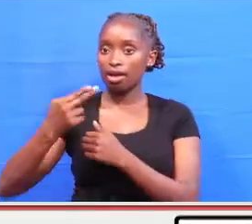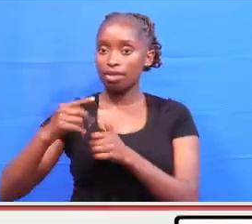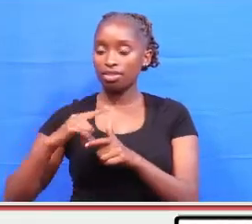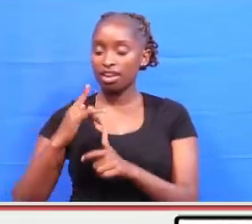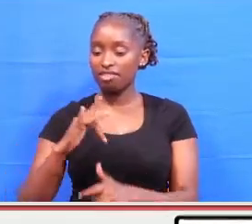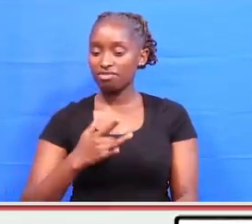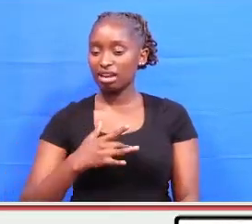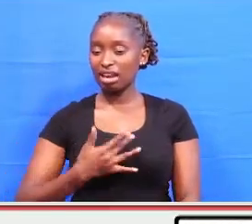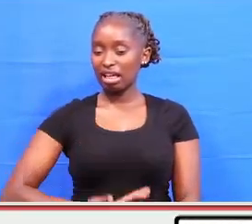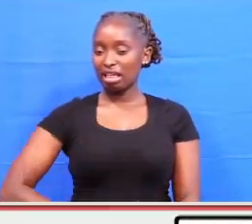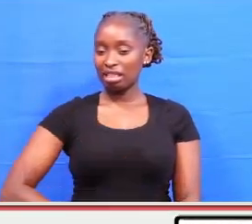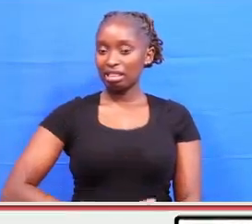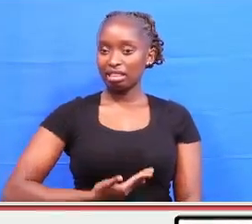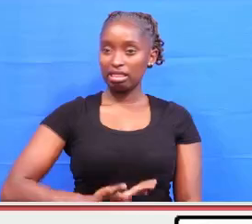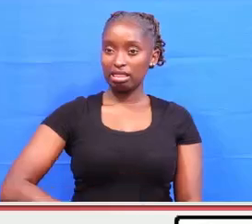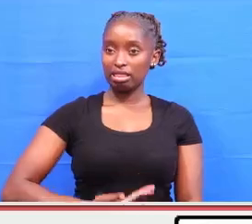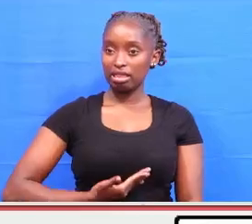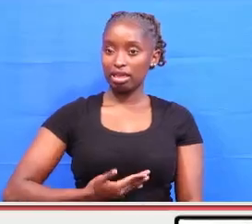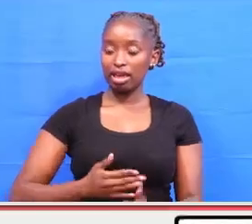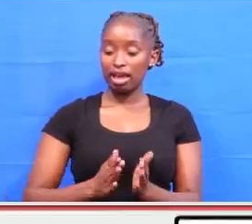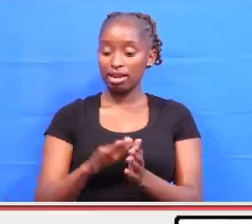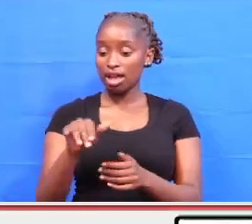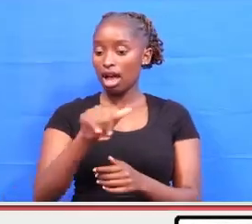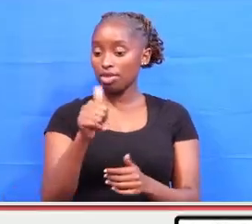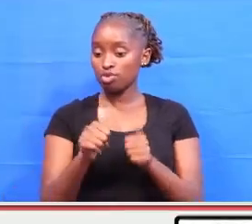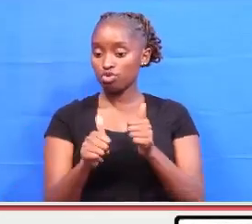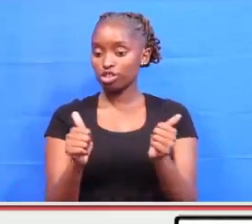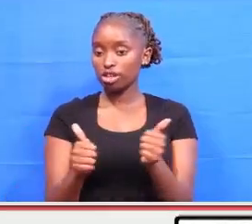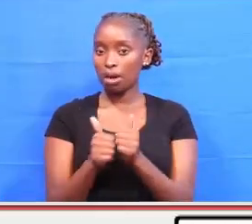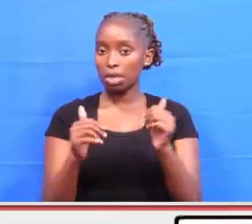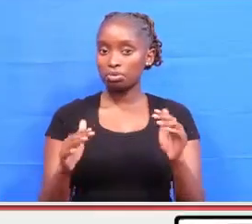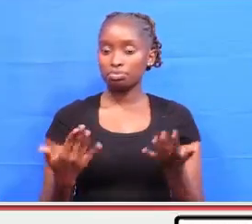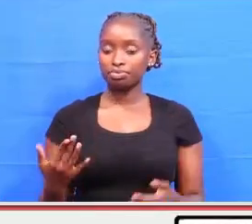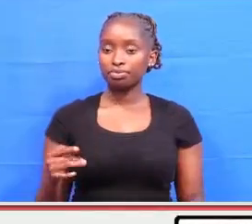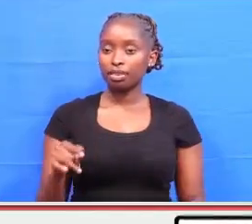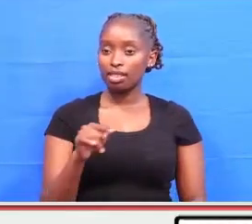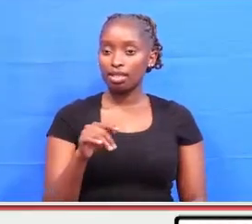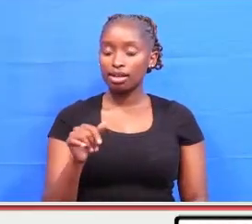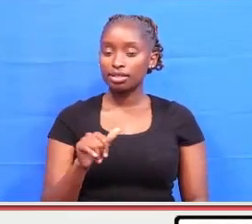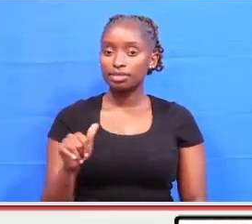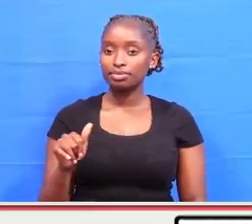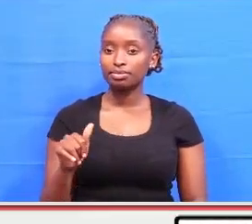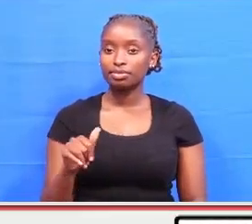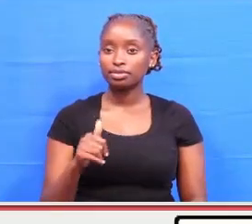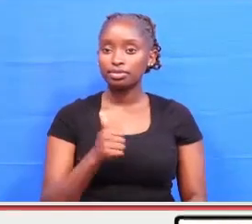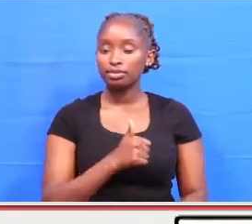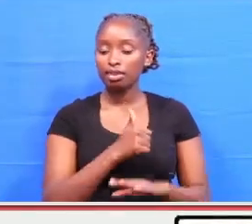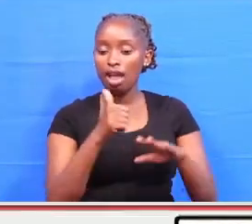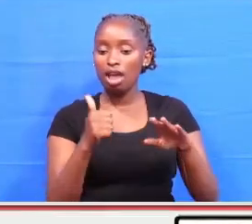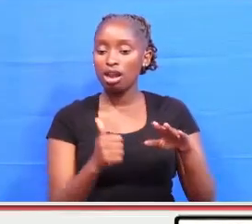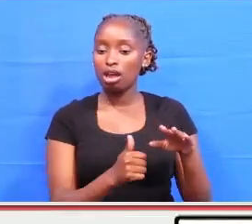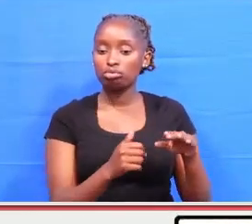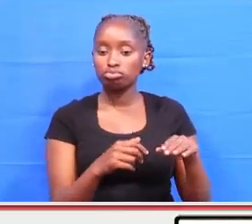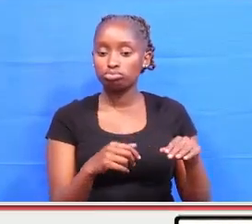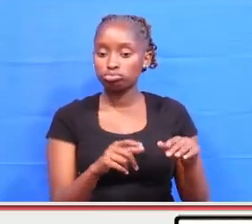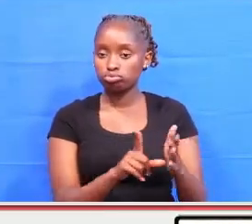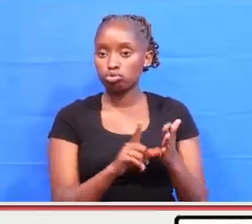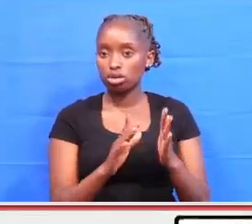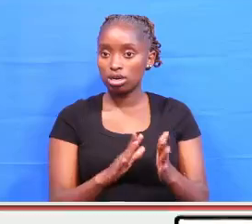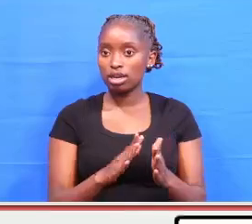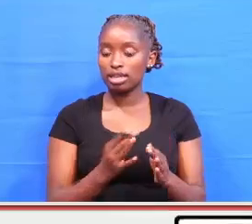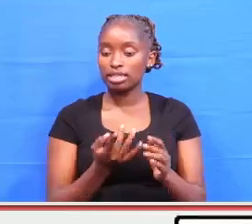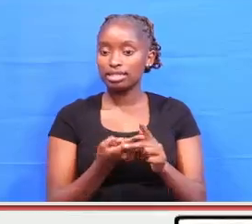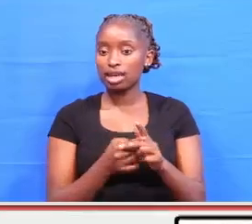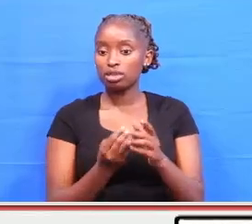frustrated. Mm-hmm. And the other thing that would happen is that then those other underground lenders will begin to